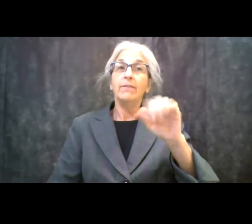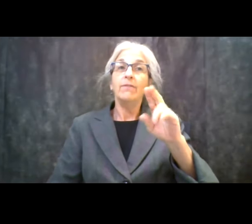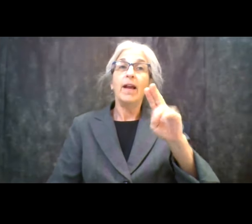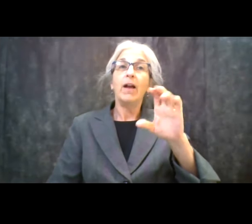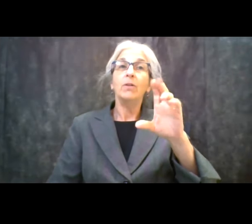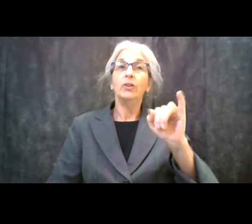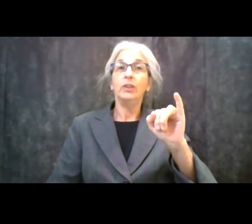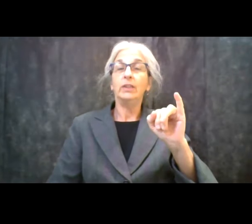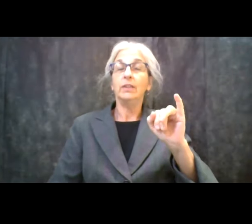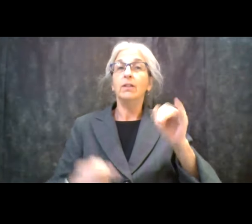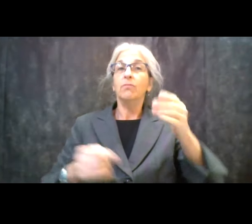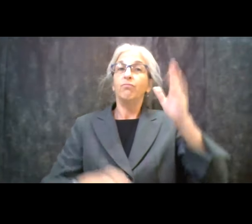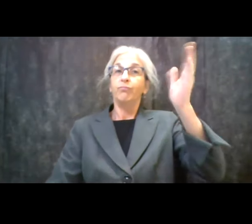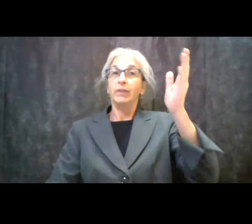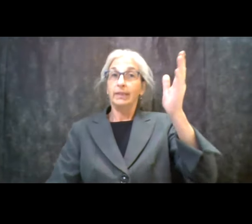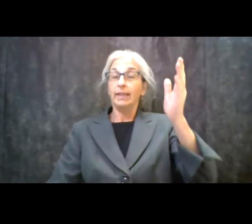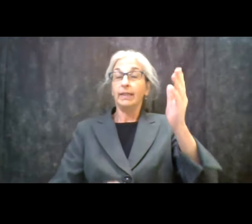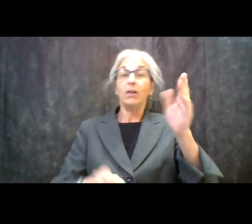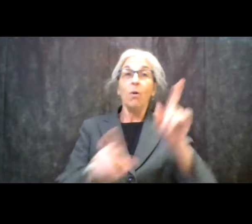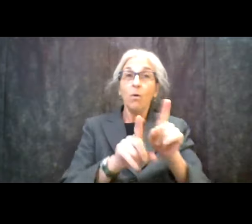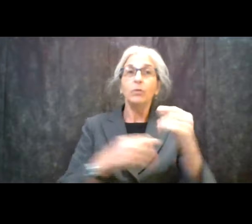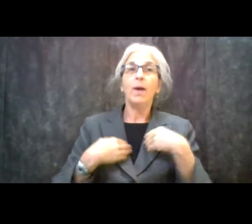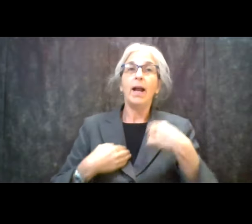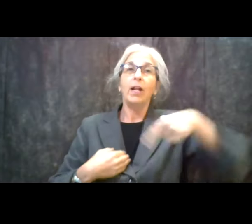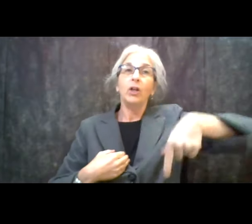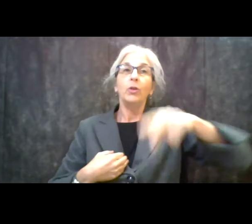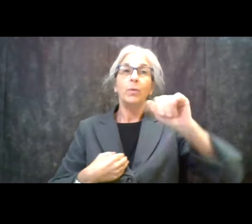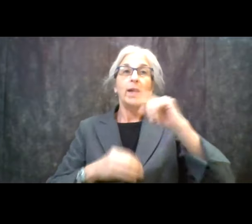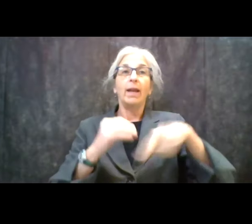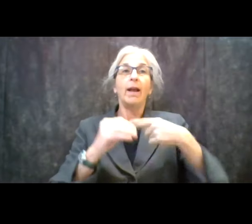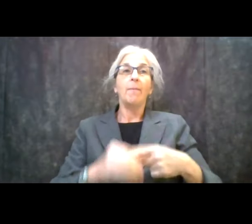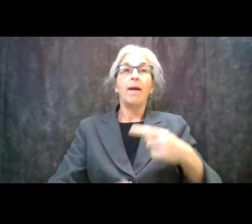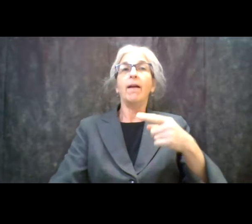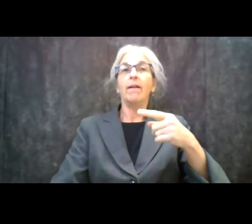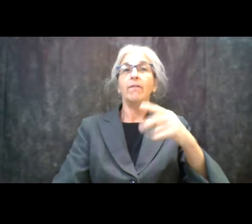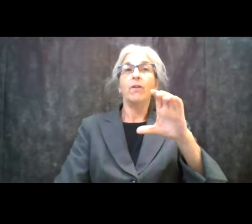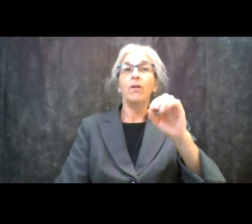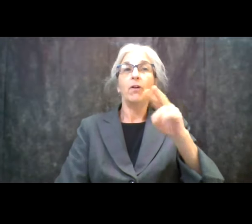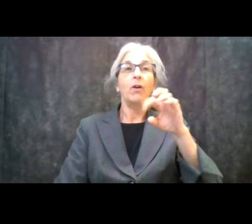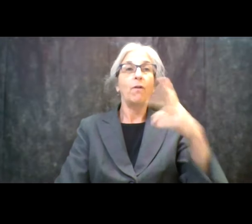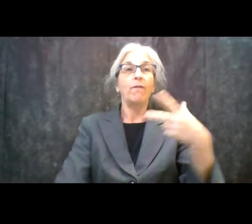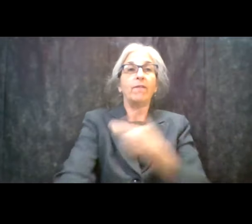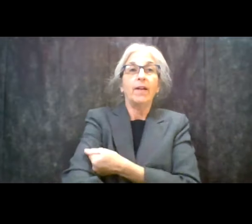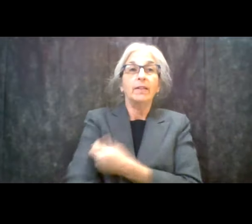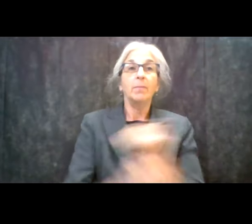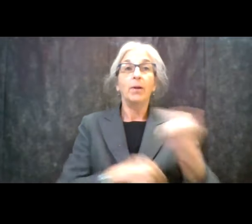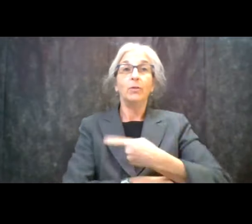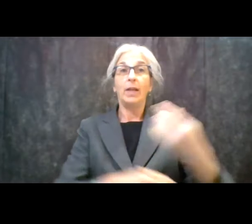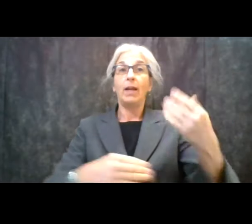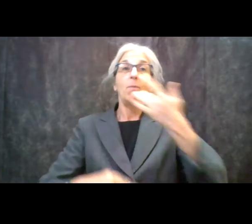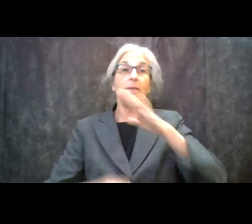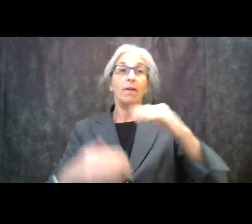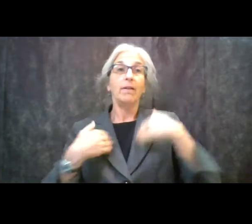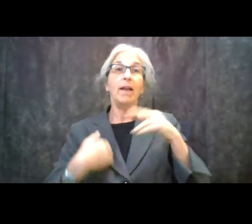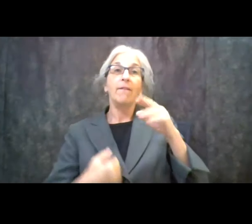Q&A regarding the COVID vaccinations. But today we are so very fortunate to have with us Dr. Ned Sharpless,